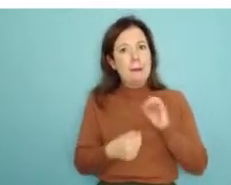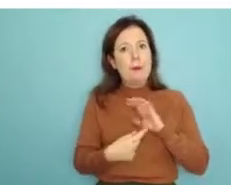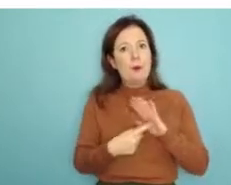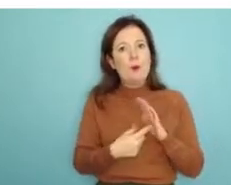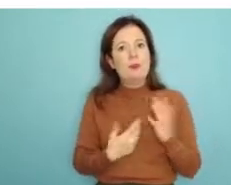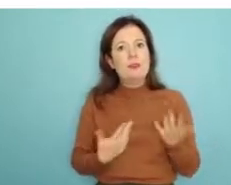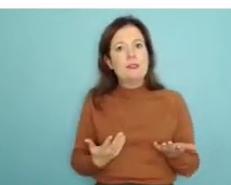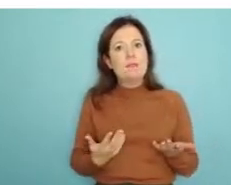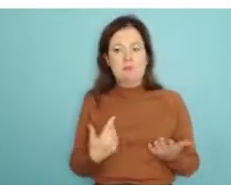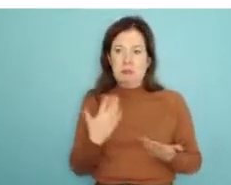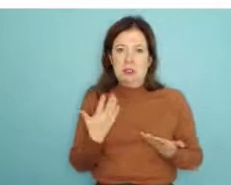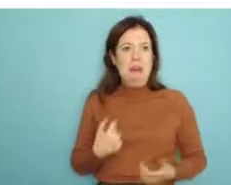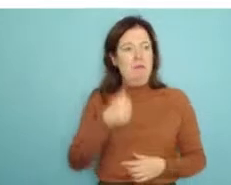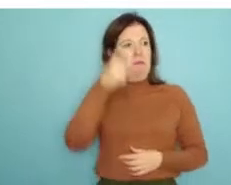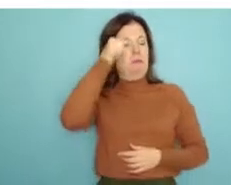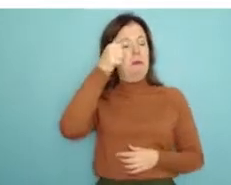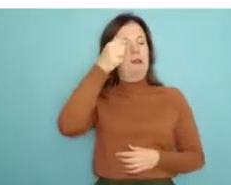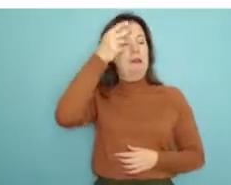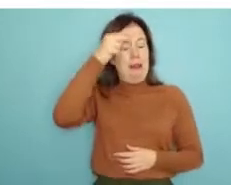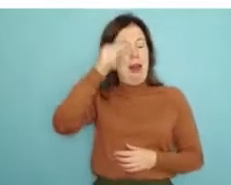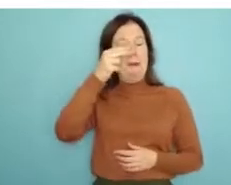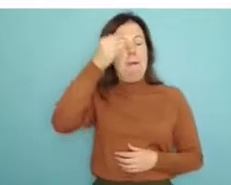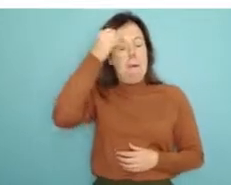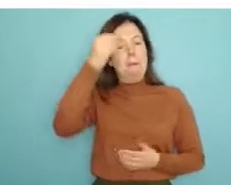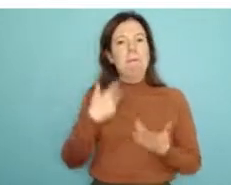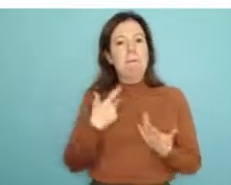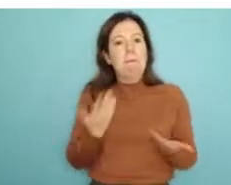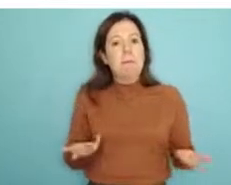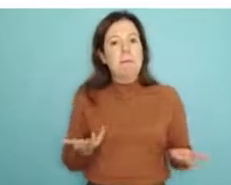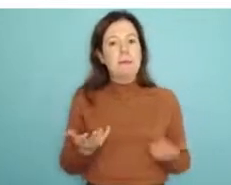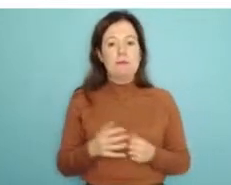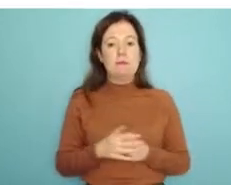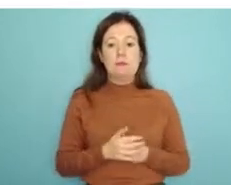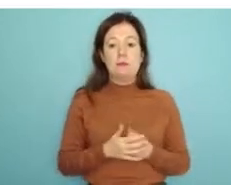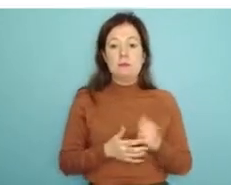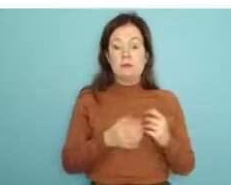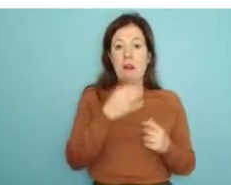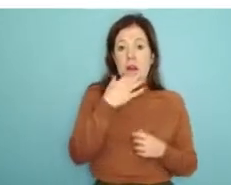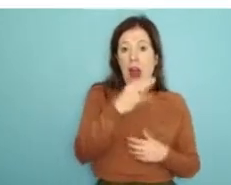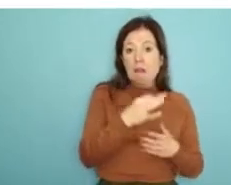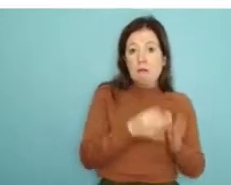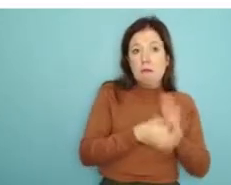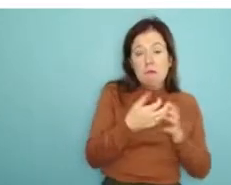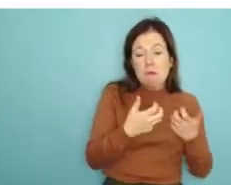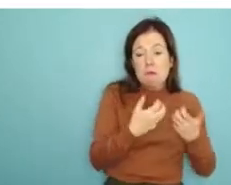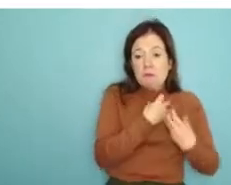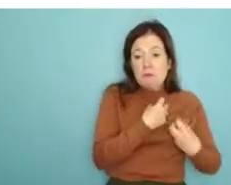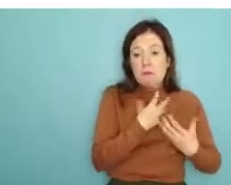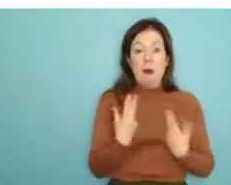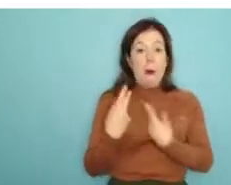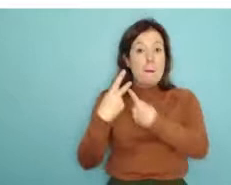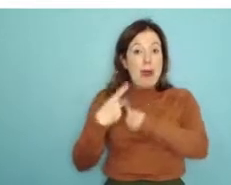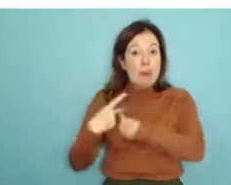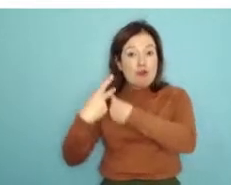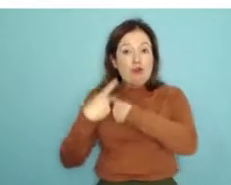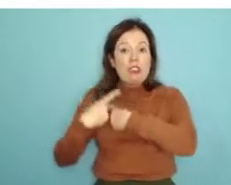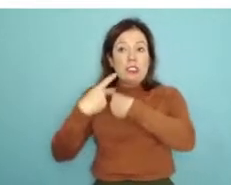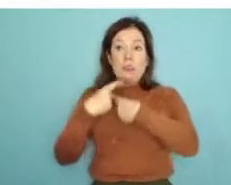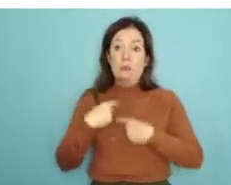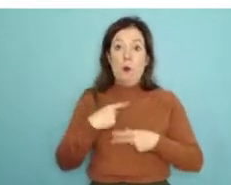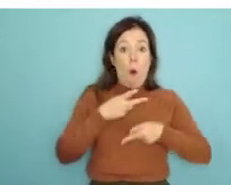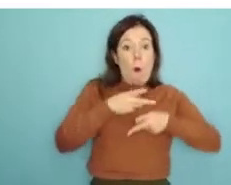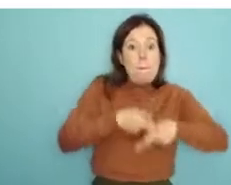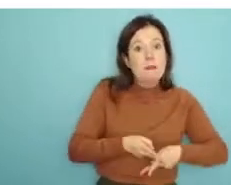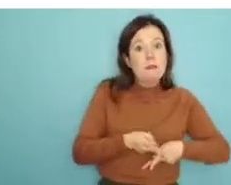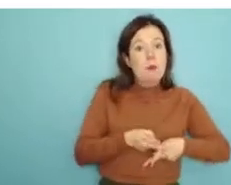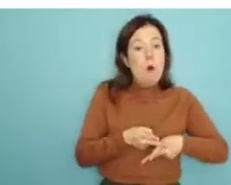So asking for feedback on how you can improve, or mentoring, receiving mentorship support, or being a mentor to others